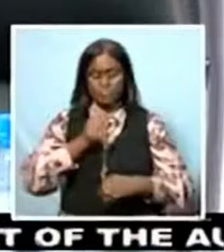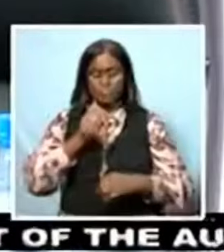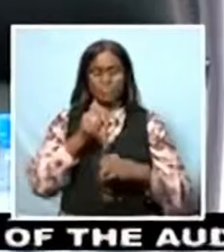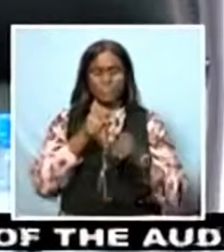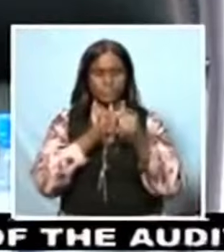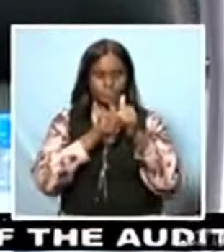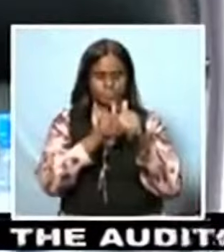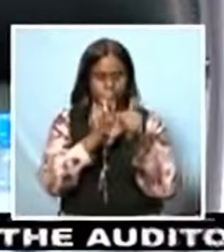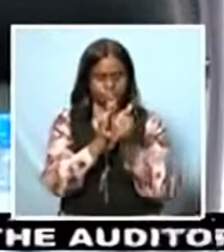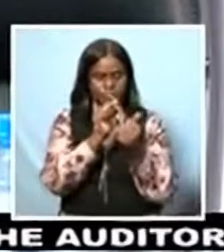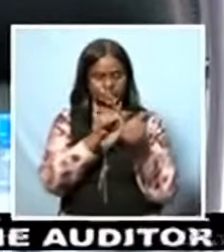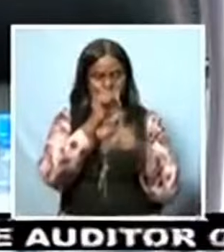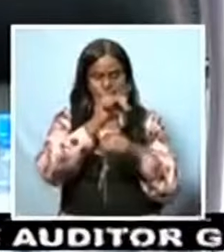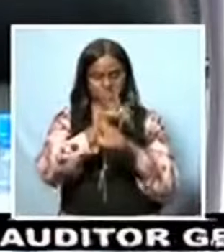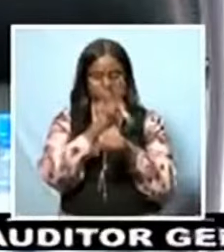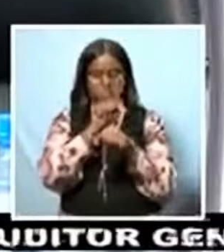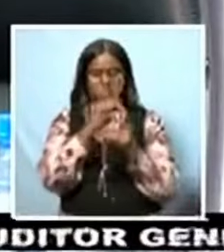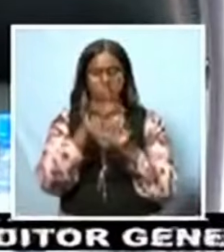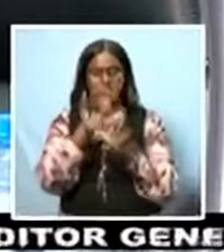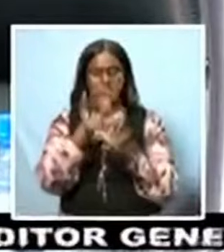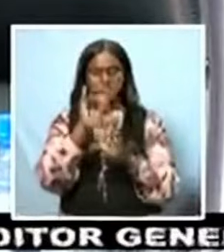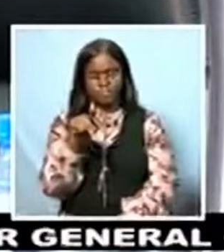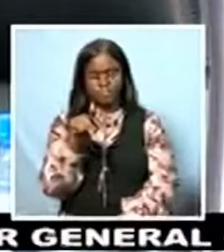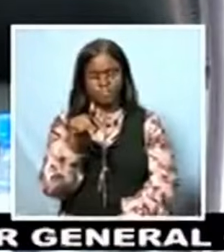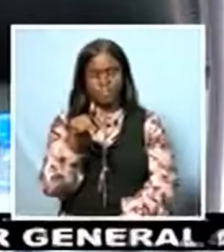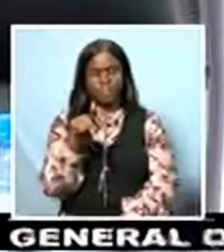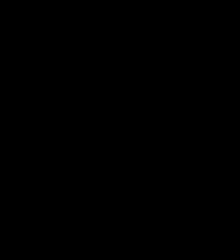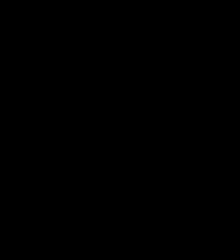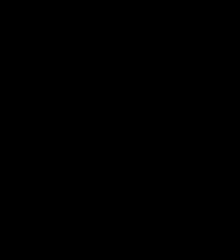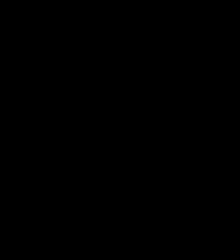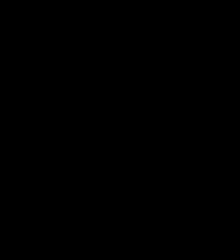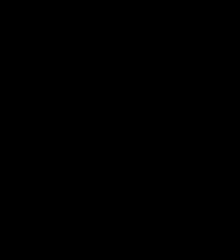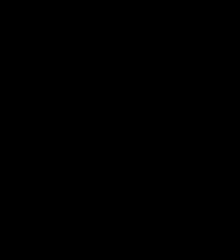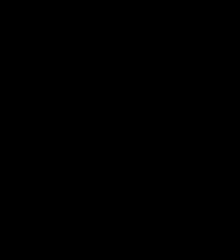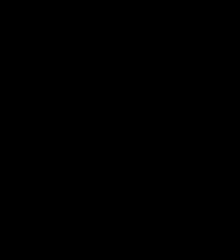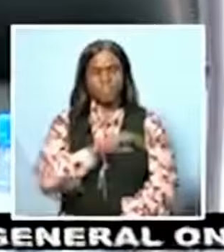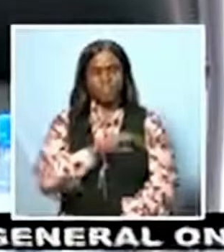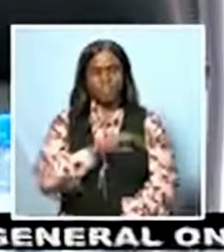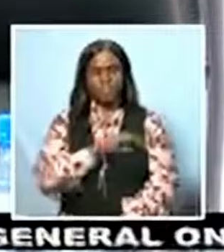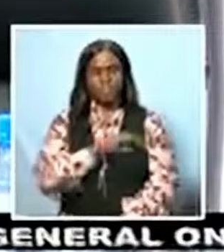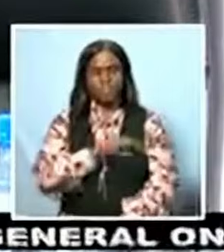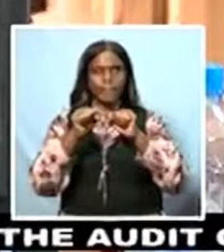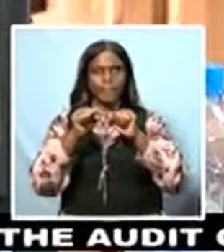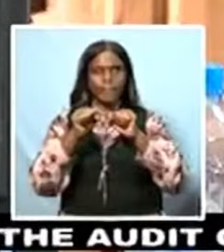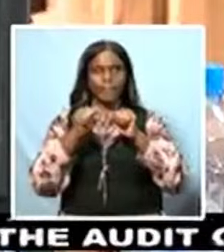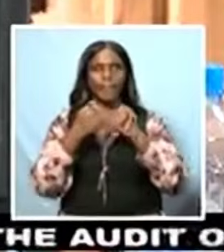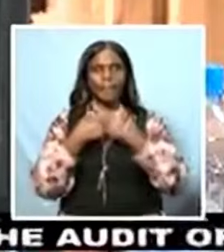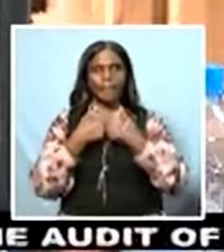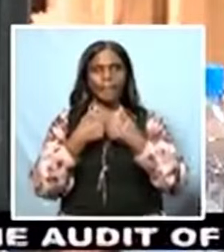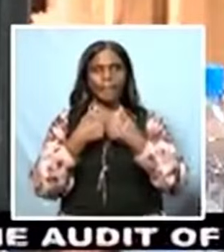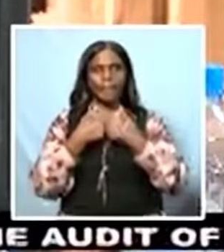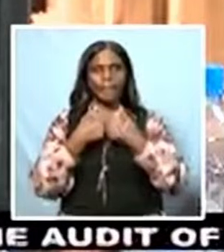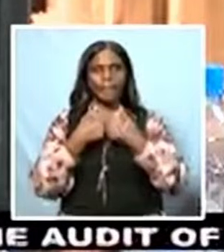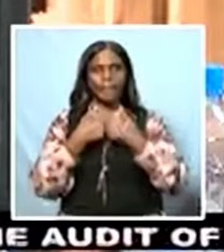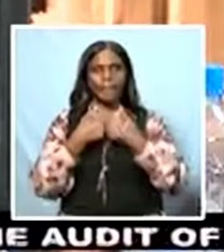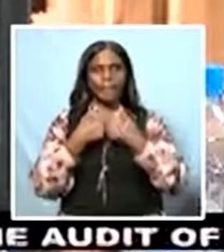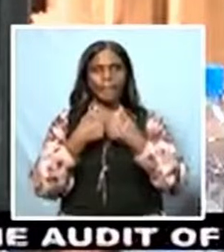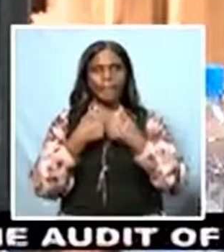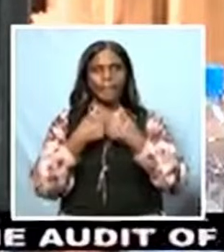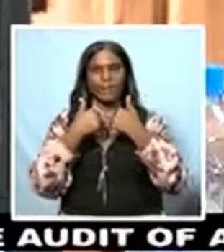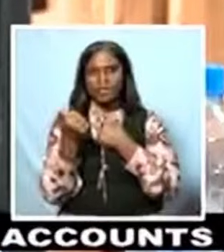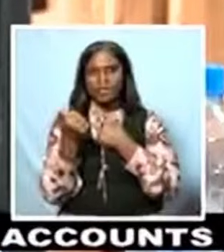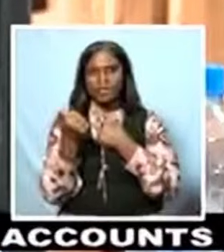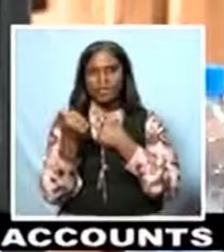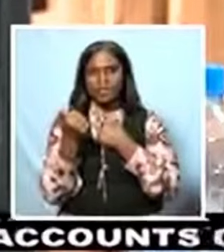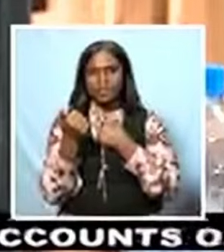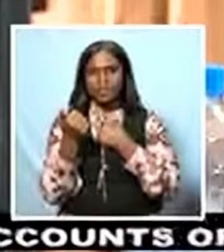the projects in the IDP. Okay. Honorable members, we should be progressing. Do we have...